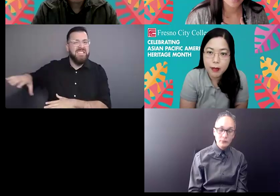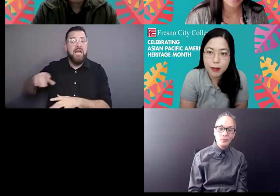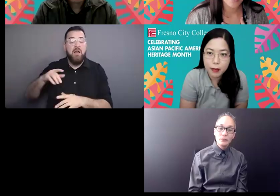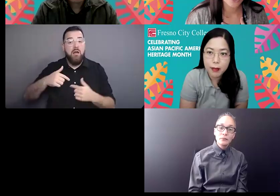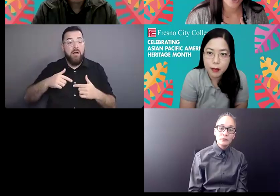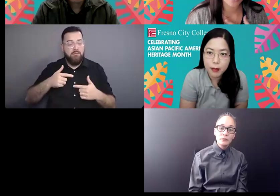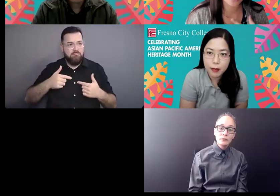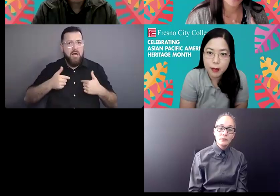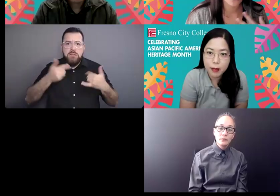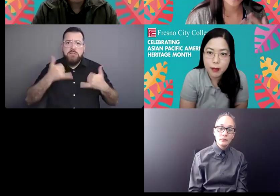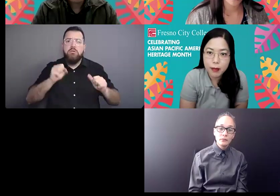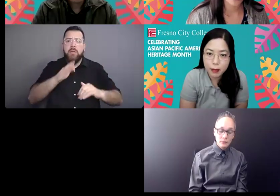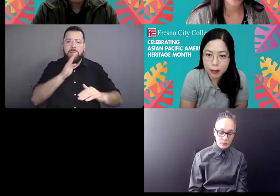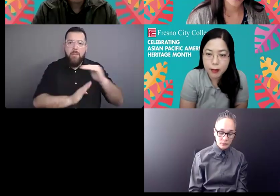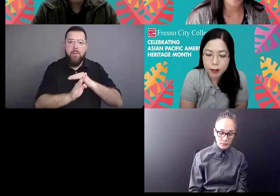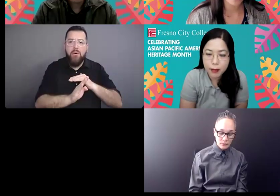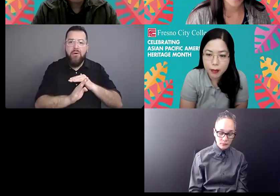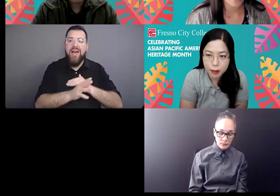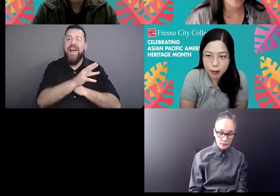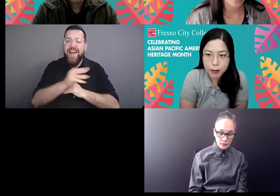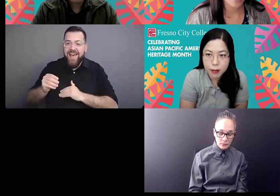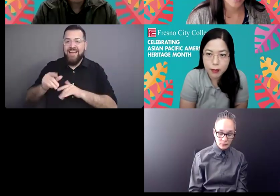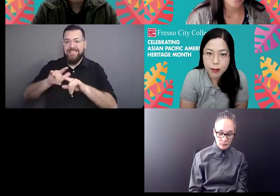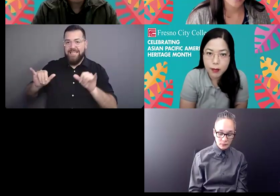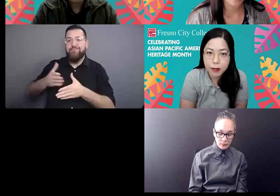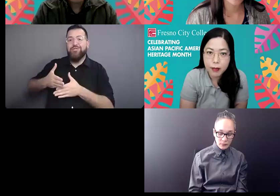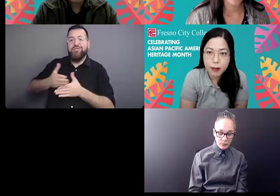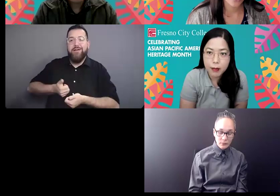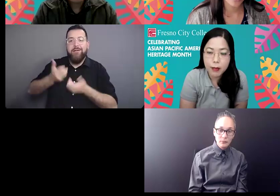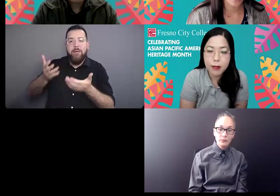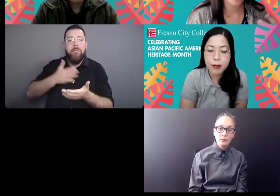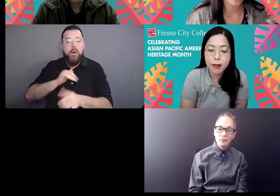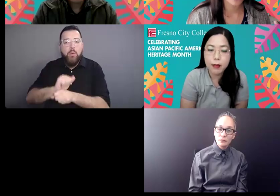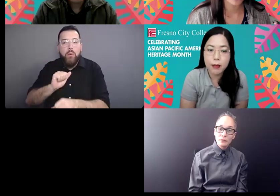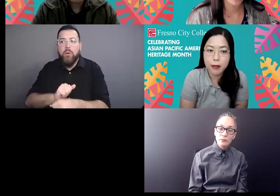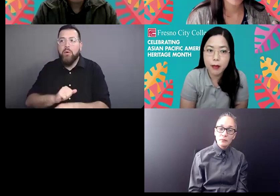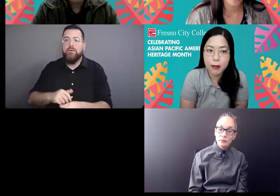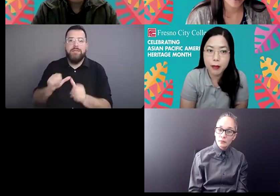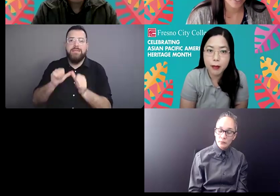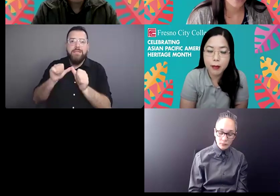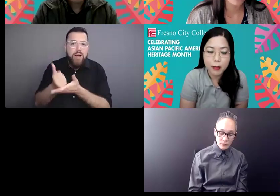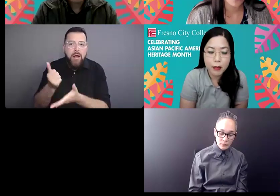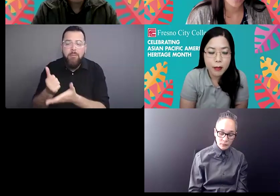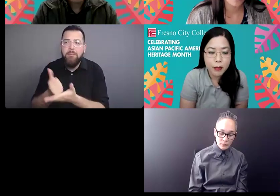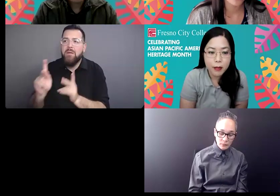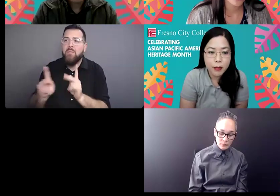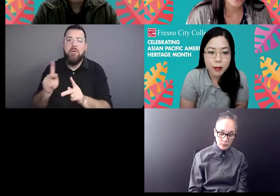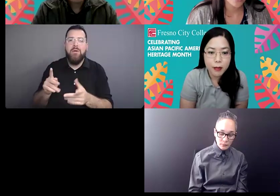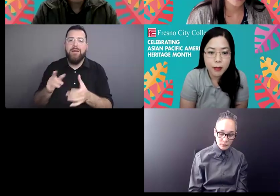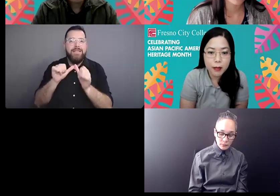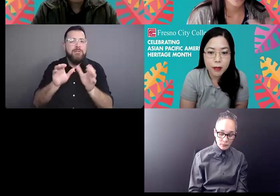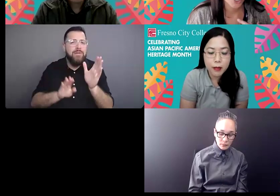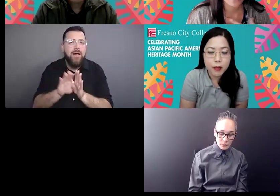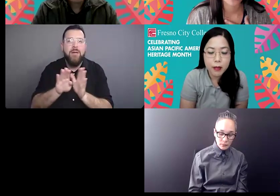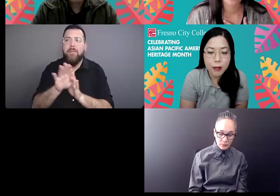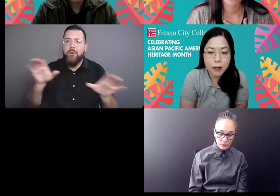humble and share the work that I'm doing to help others and to continue to advance and do better and do more for our